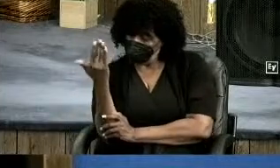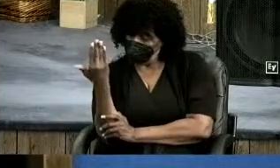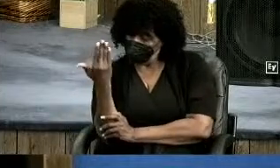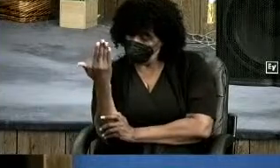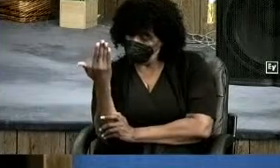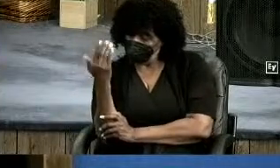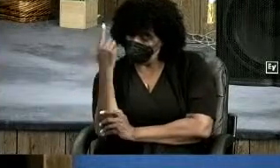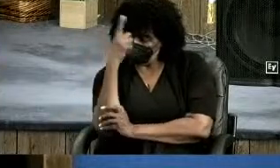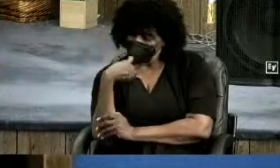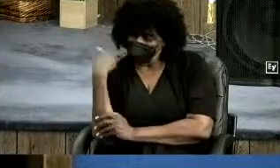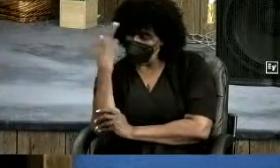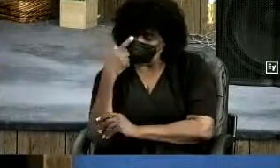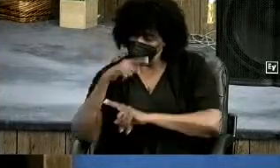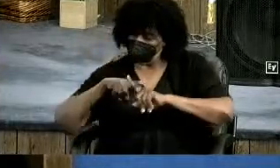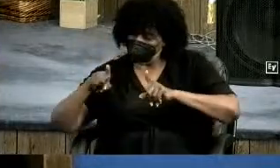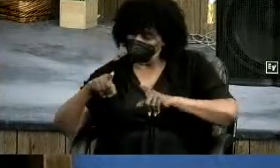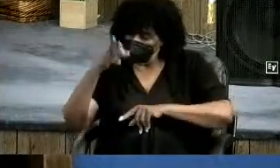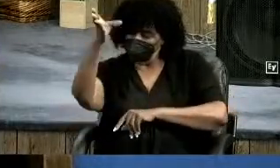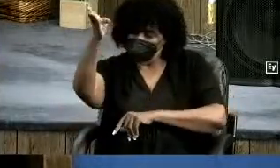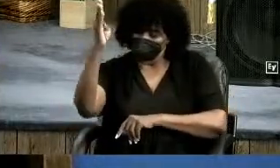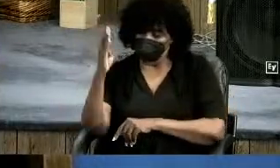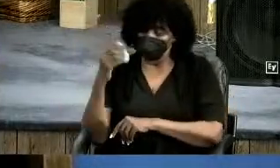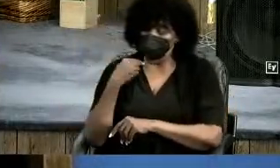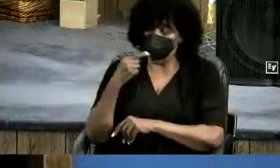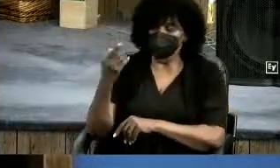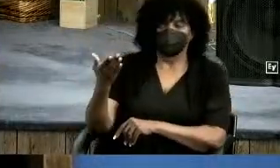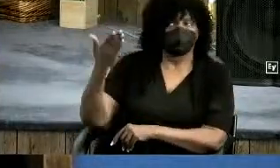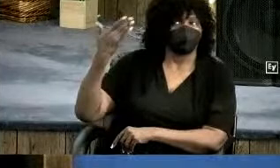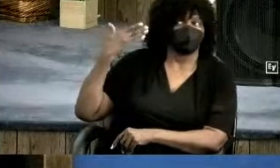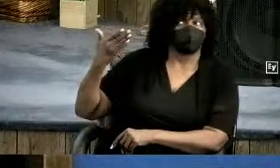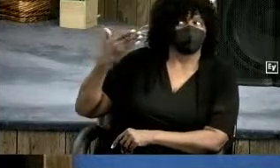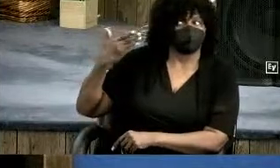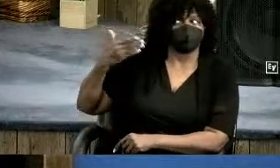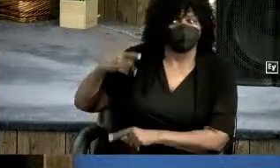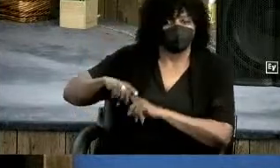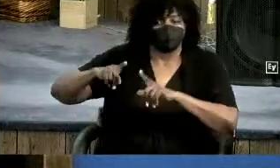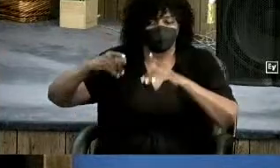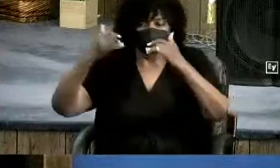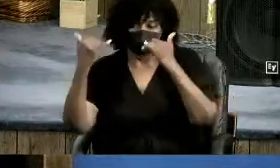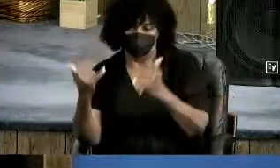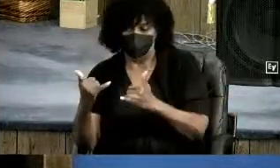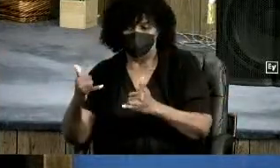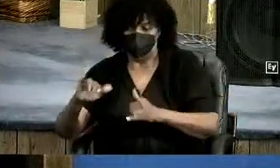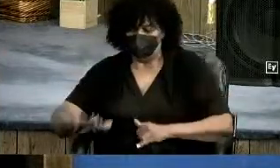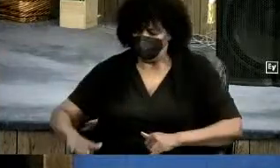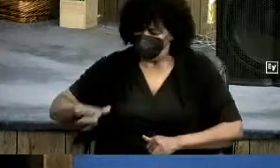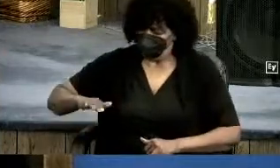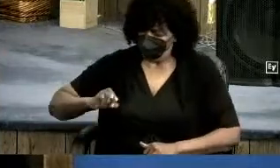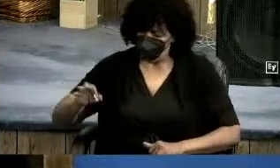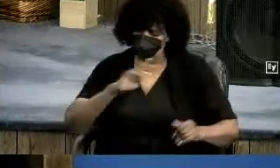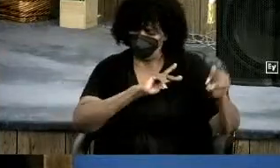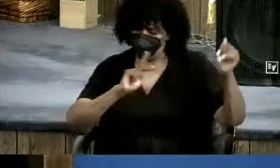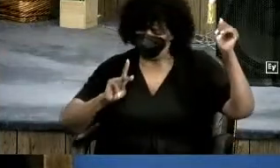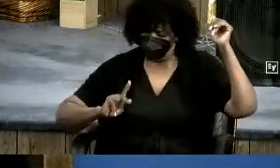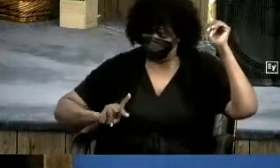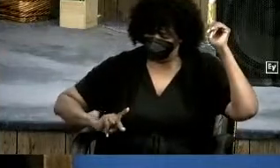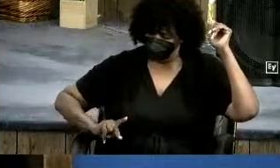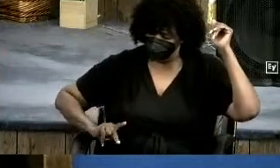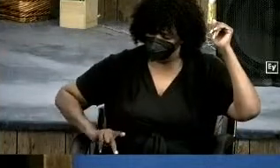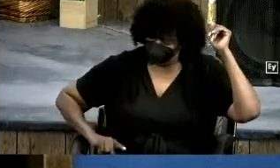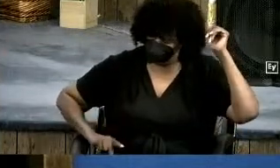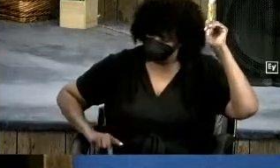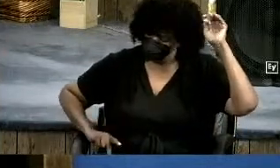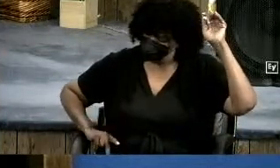and God is here to remind you that's what you used to be. But now you're a child of the King. That's